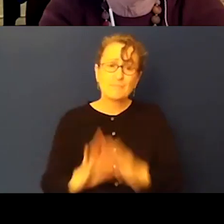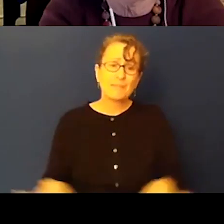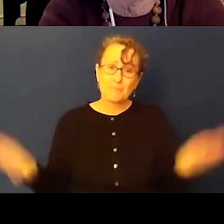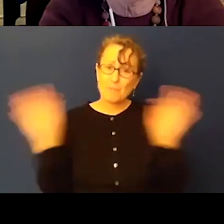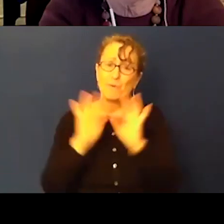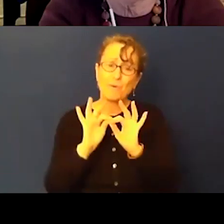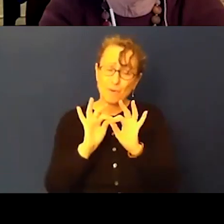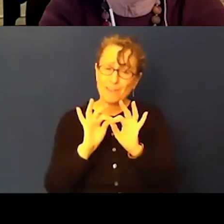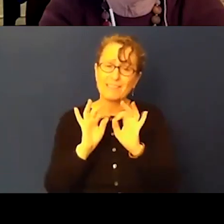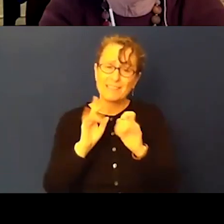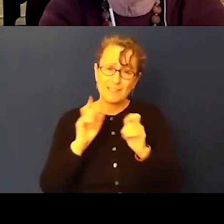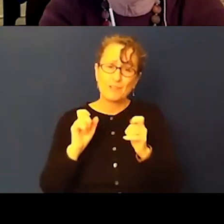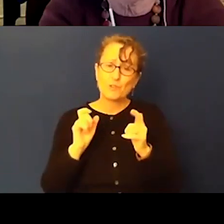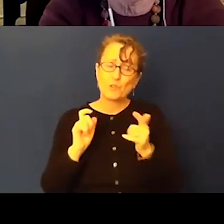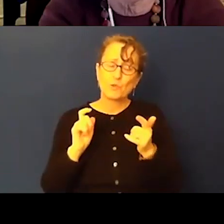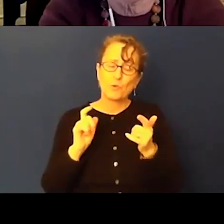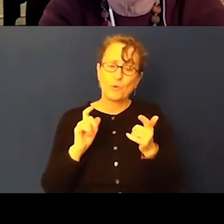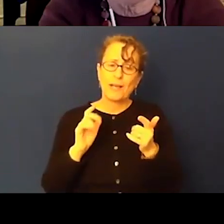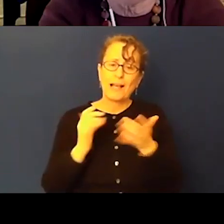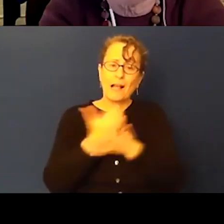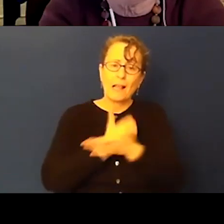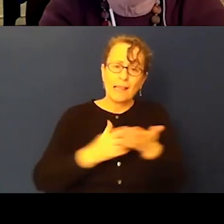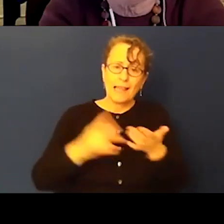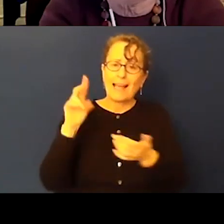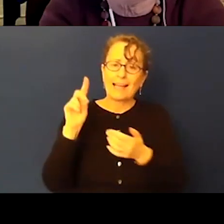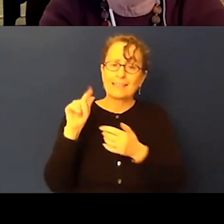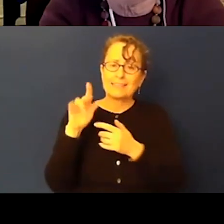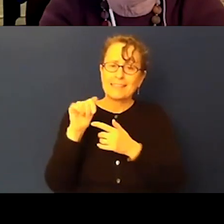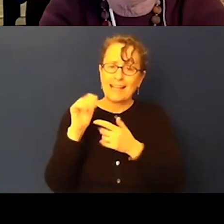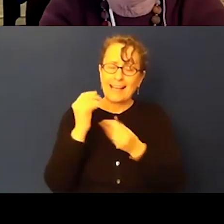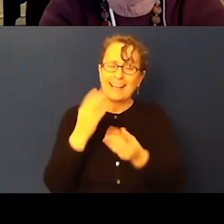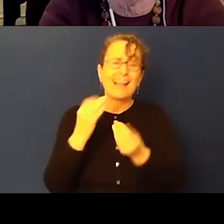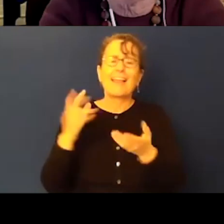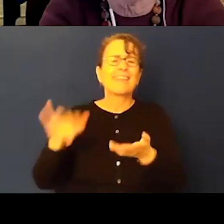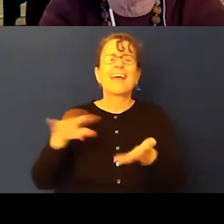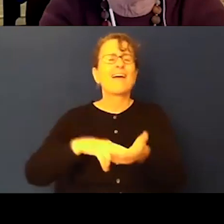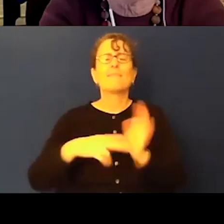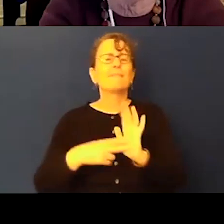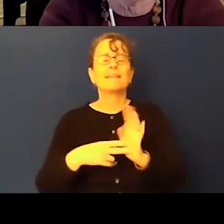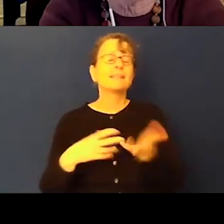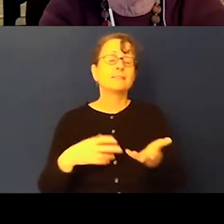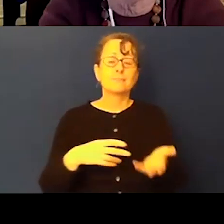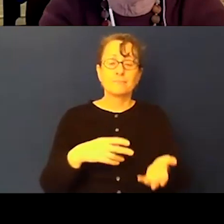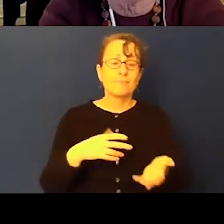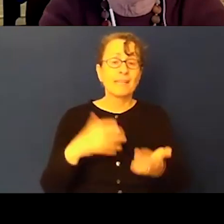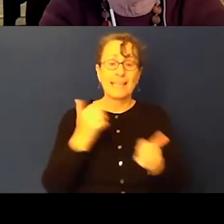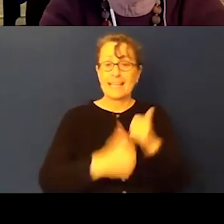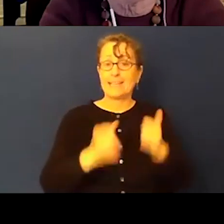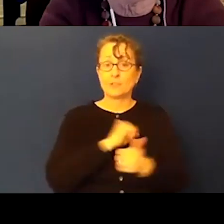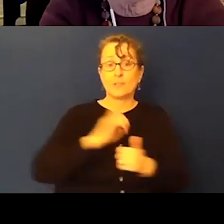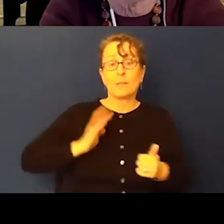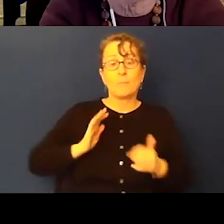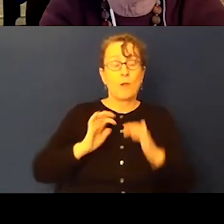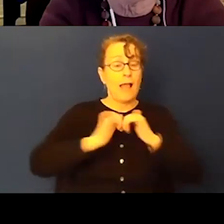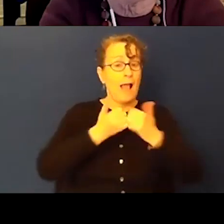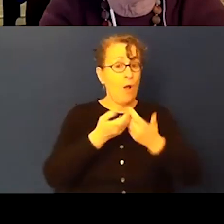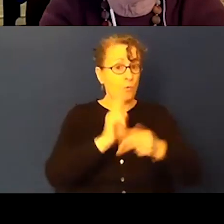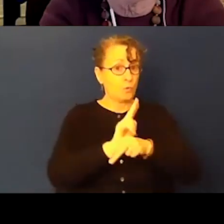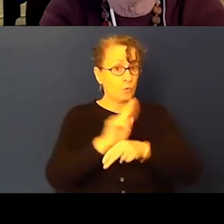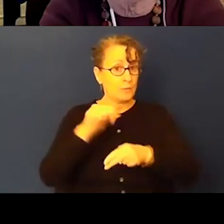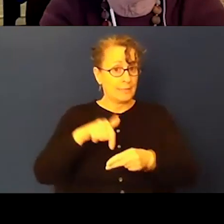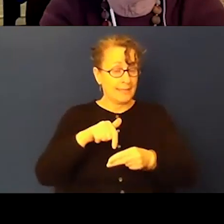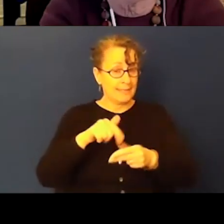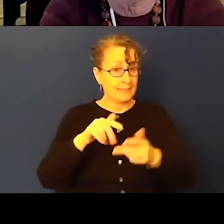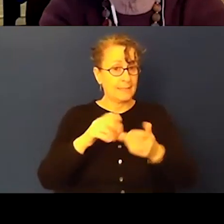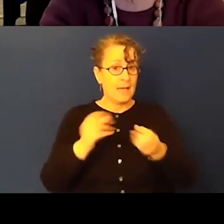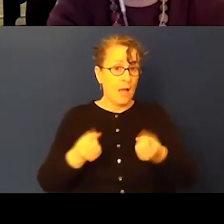downside. And by data, I mean just like to see how a select board member utilizes this, which may